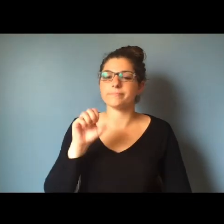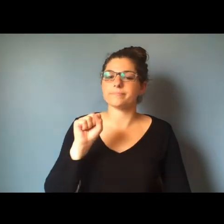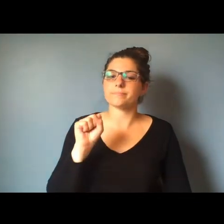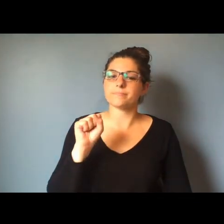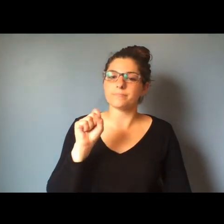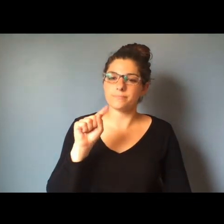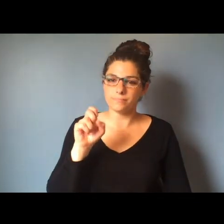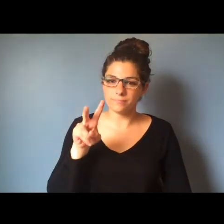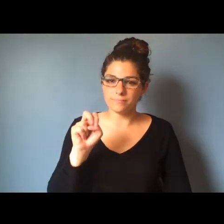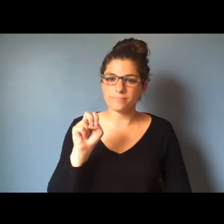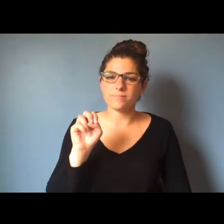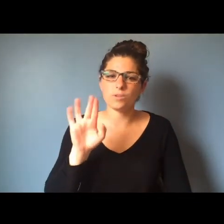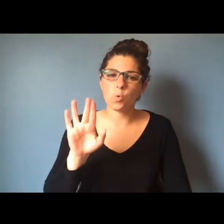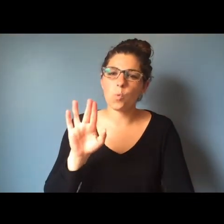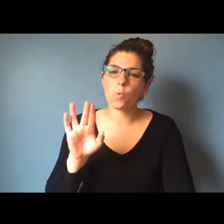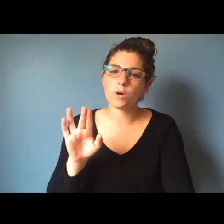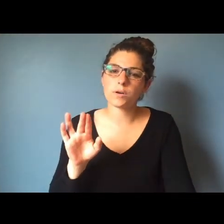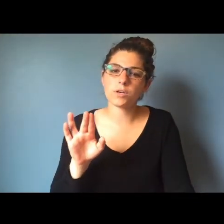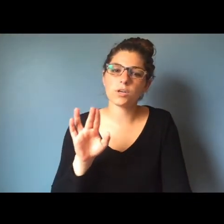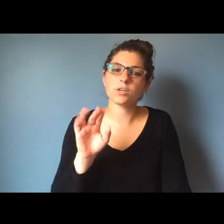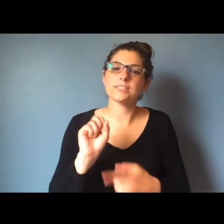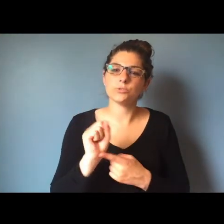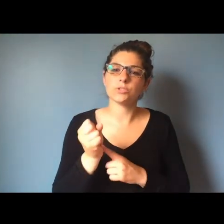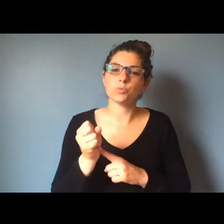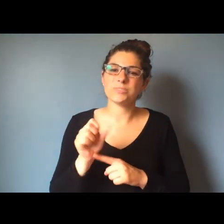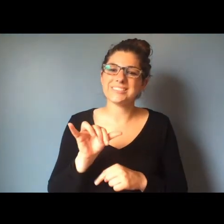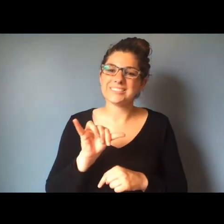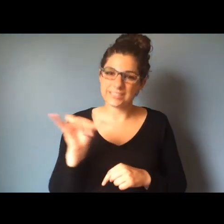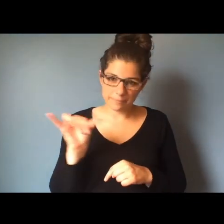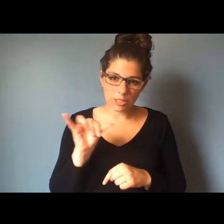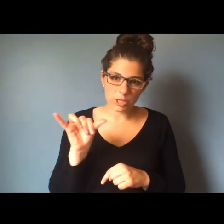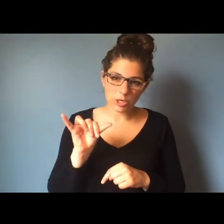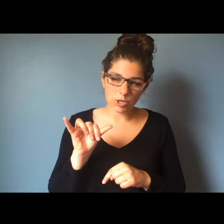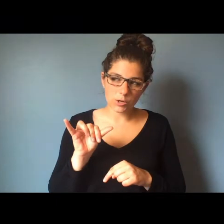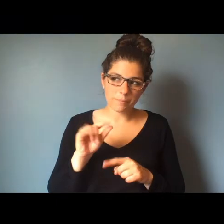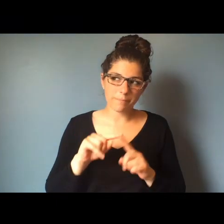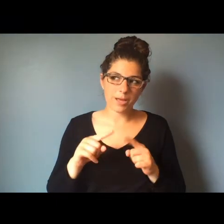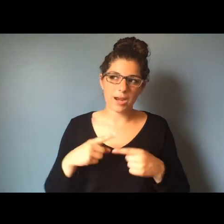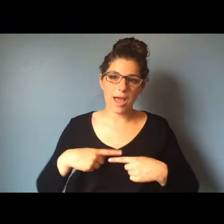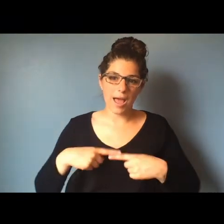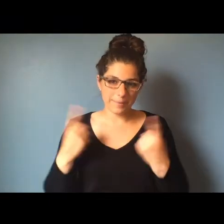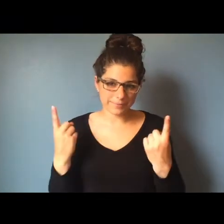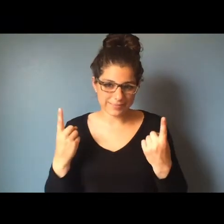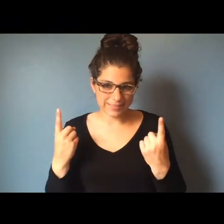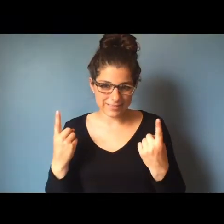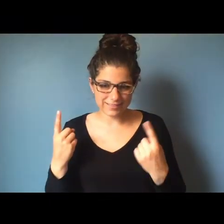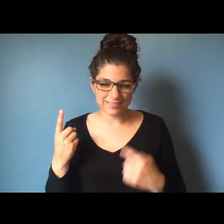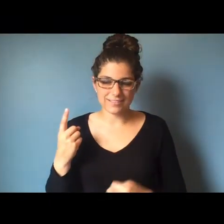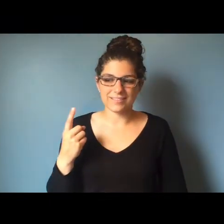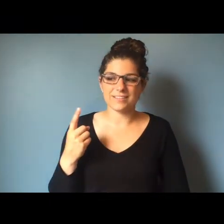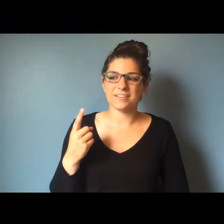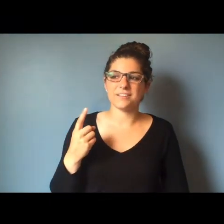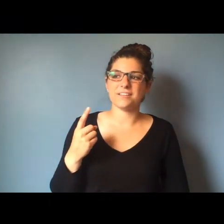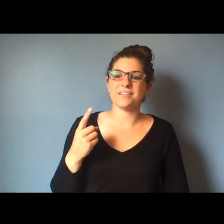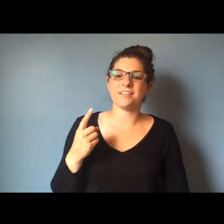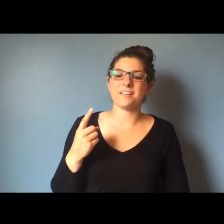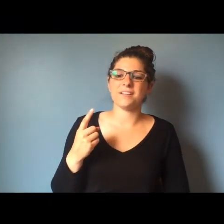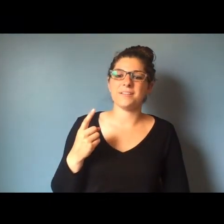your situation was similar, but in an opposite way, I feel. For